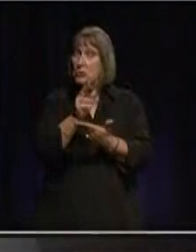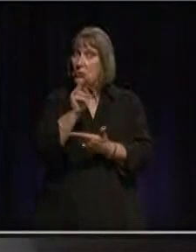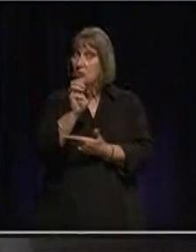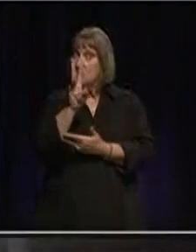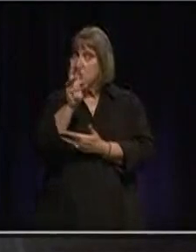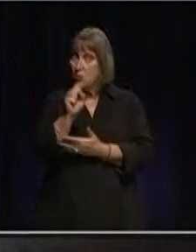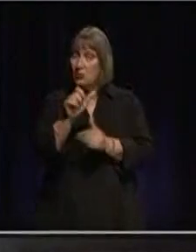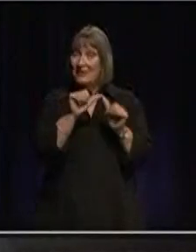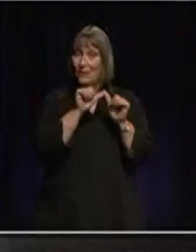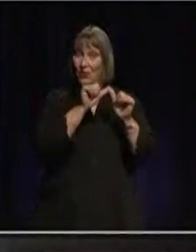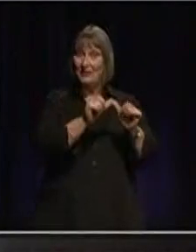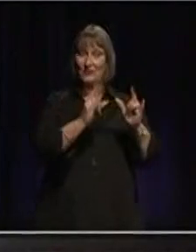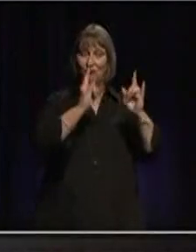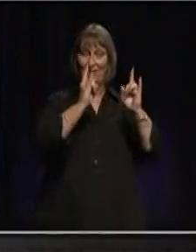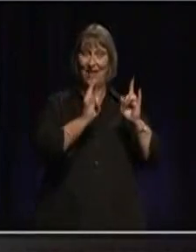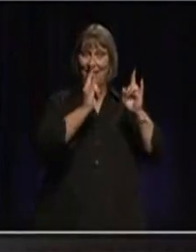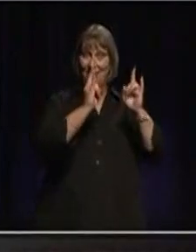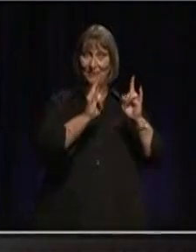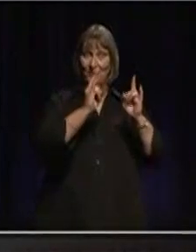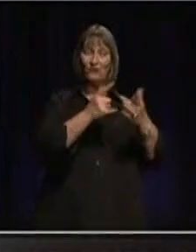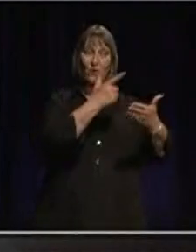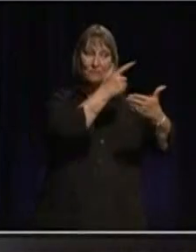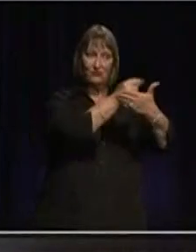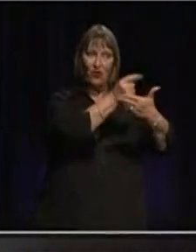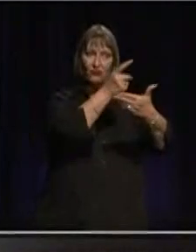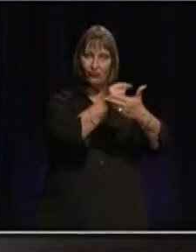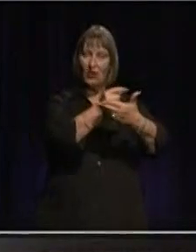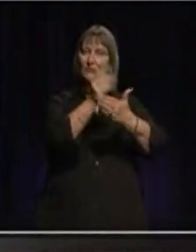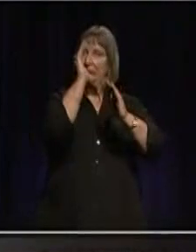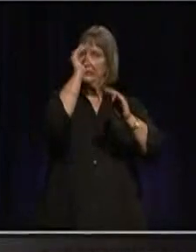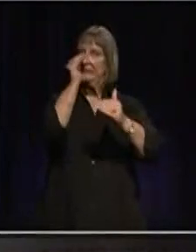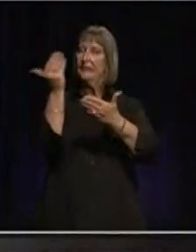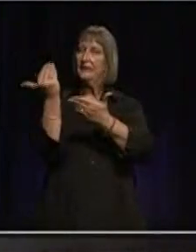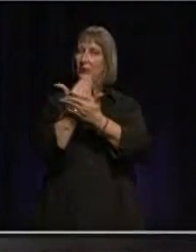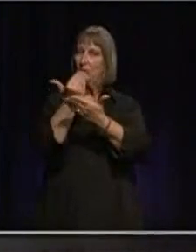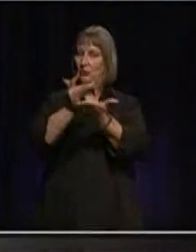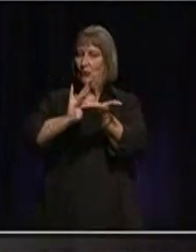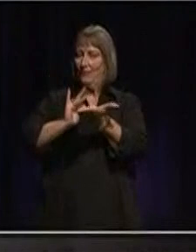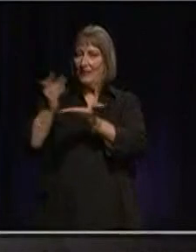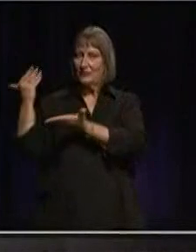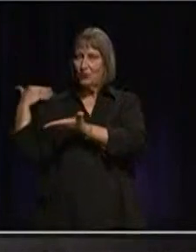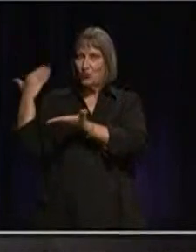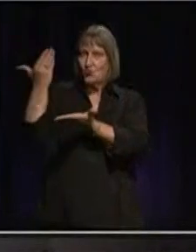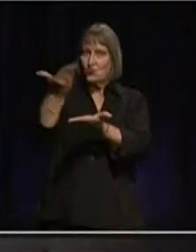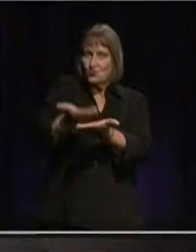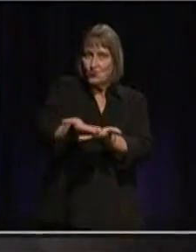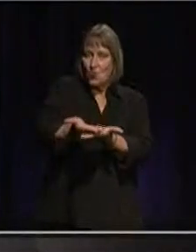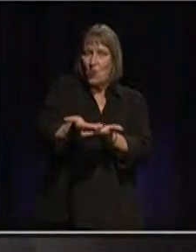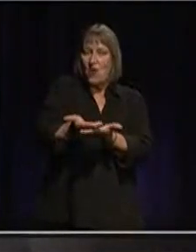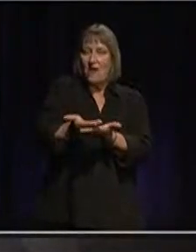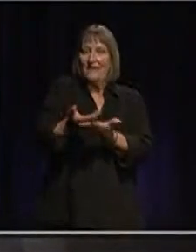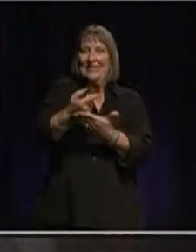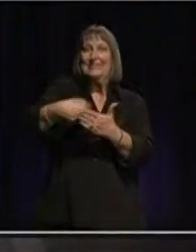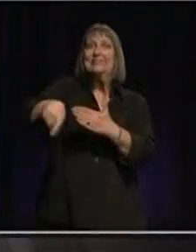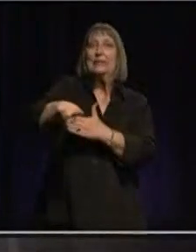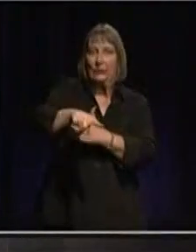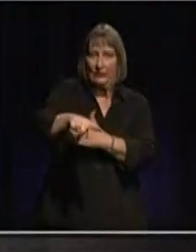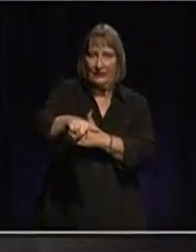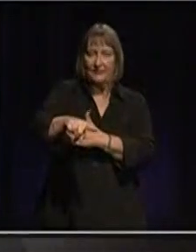continue operations at the Alamo Dome, as we do expect some new shipments of vaccines next week, as we did this week.